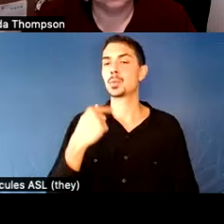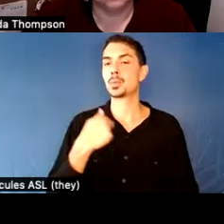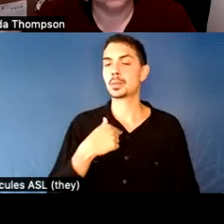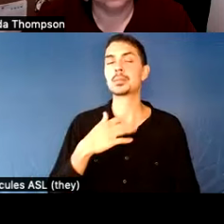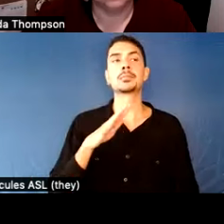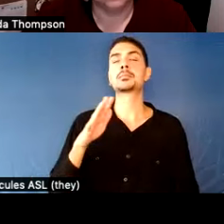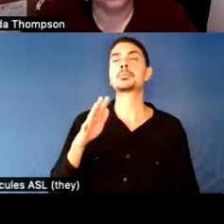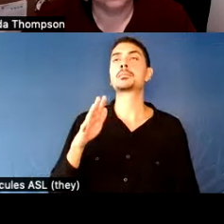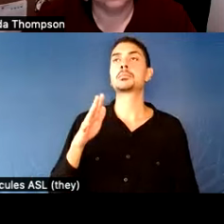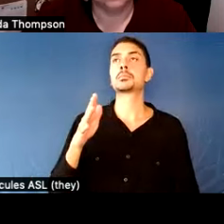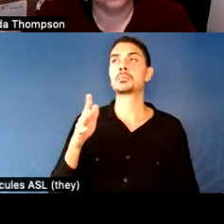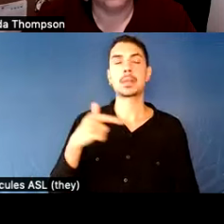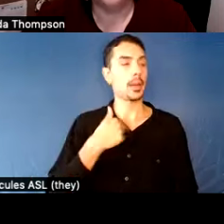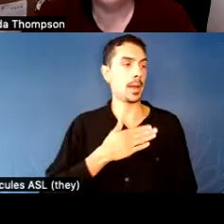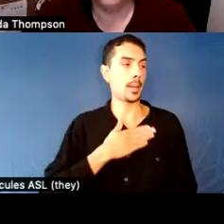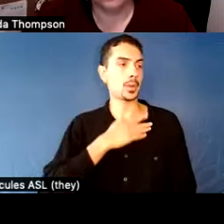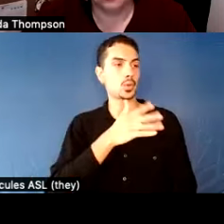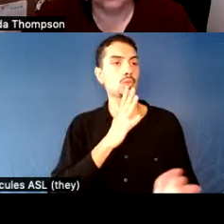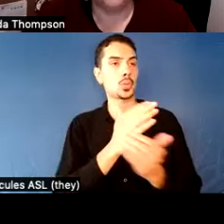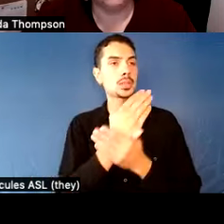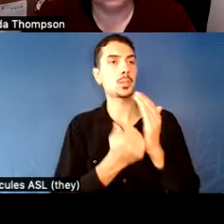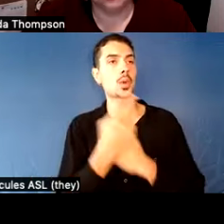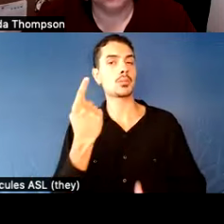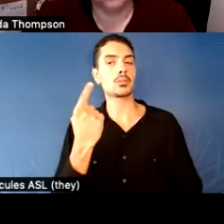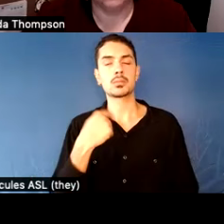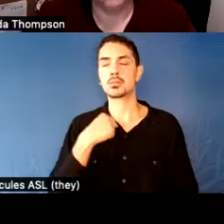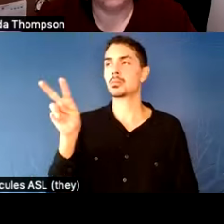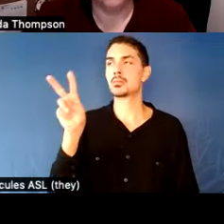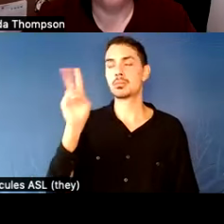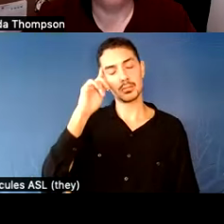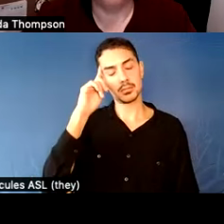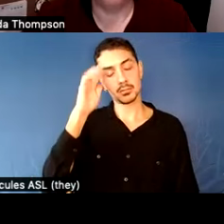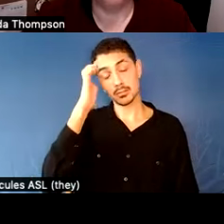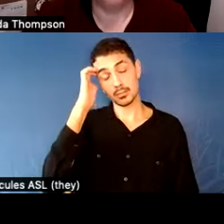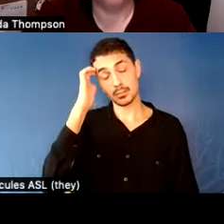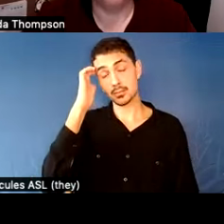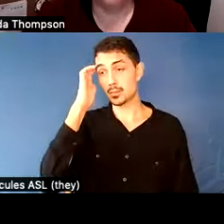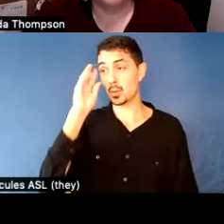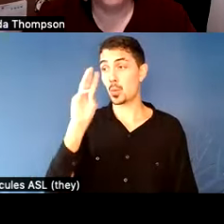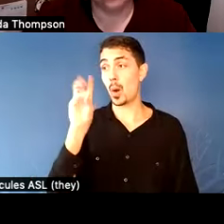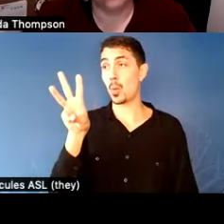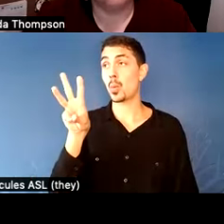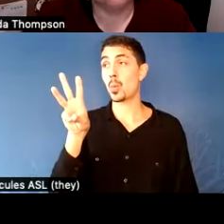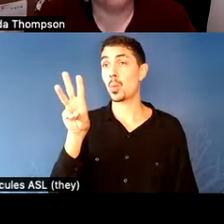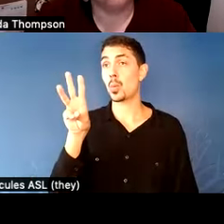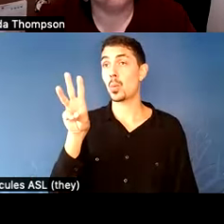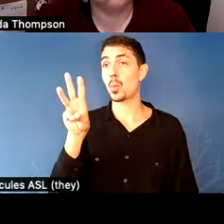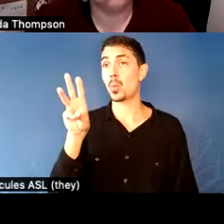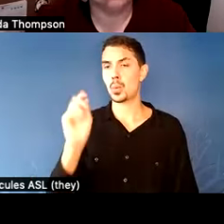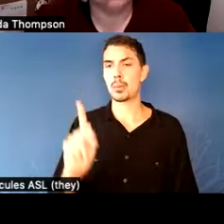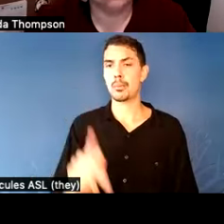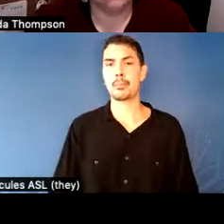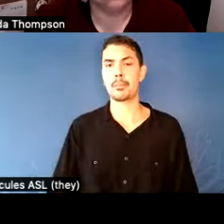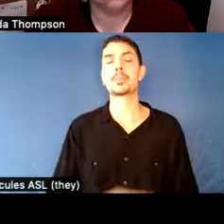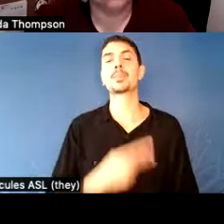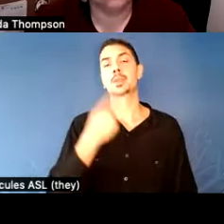said, I'm glad that you're talking to somebody. And I remember thinking, oh, so this is allowed, And so I seen the school counselor